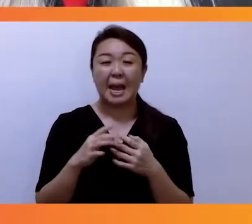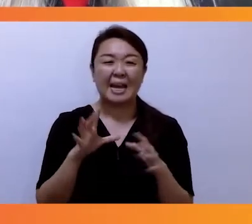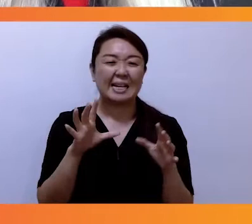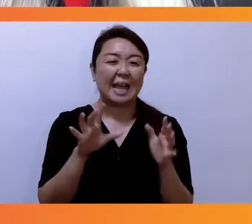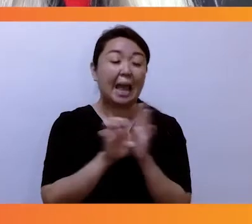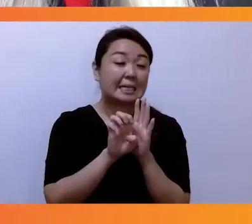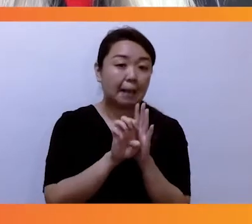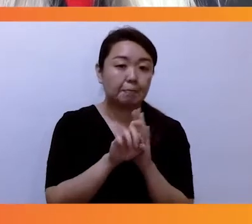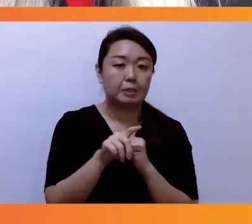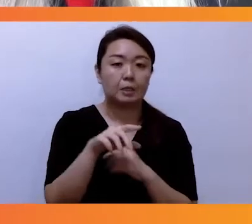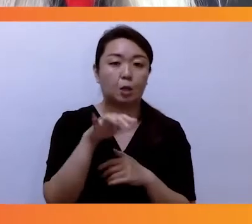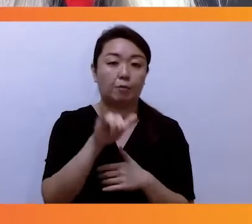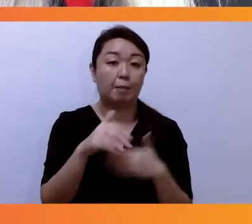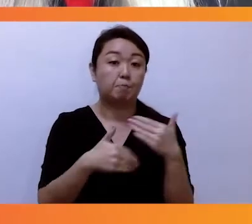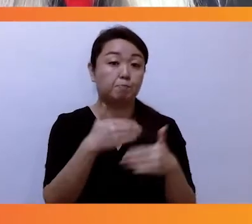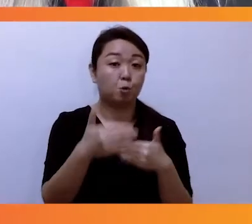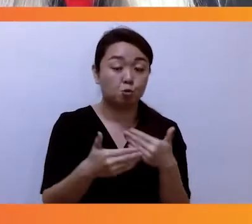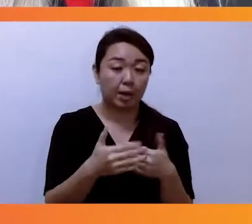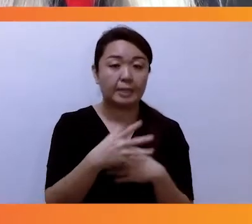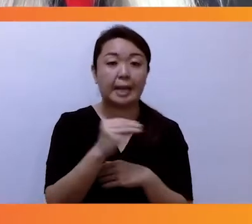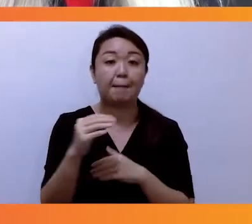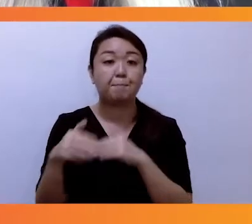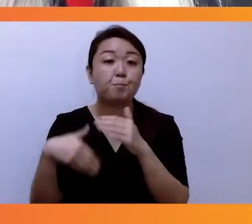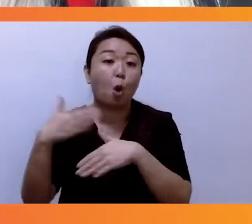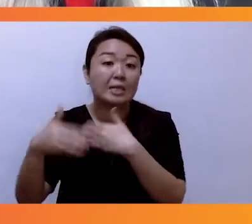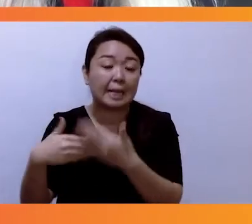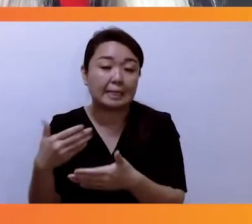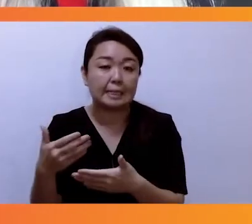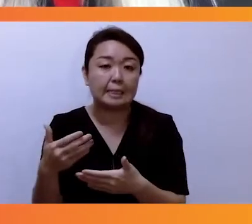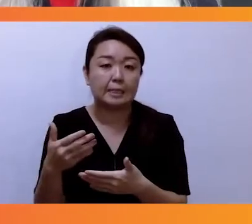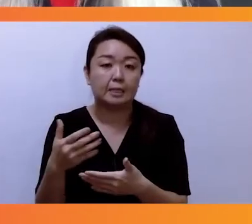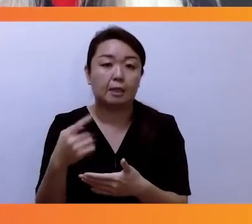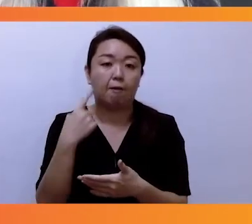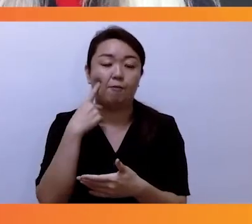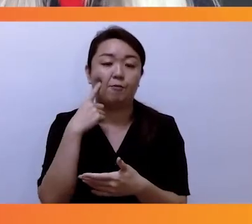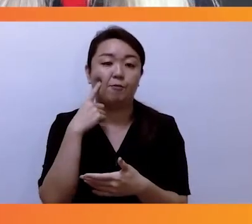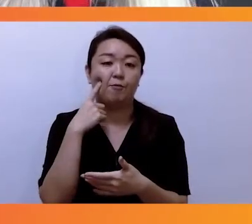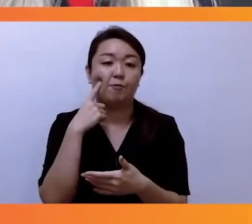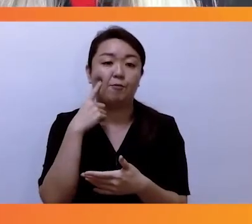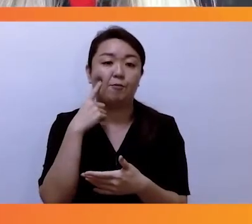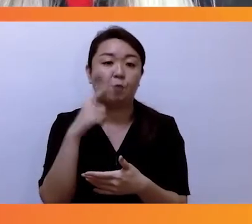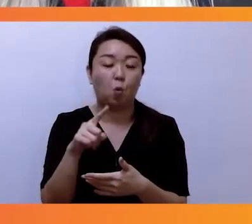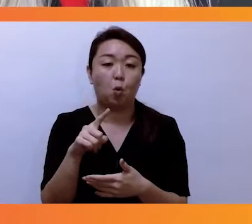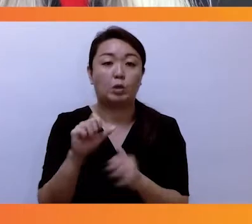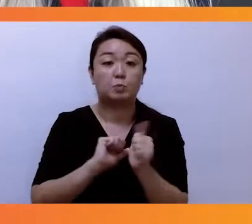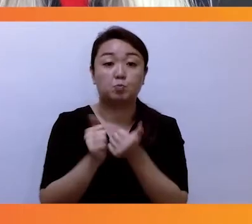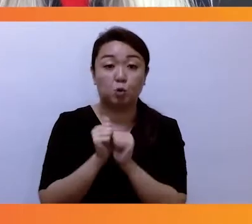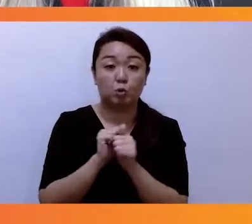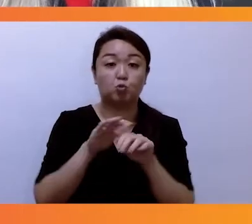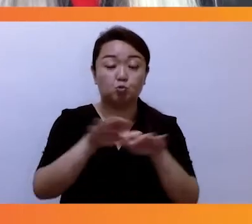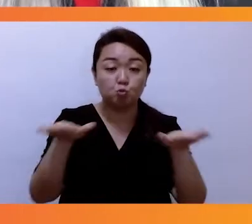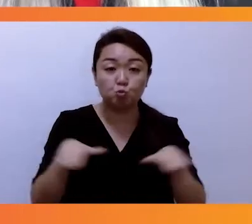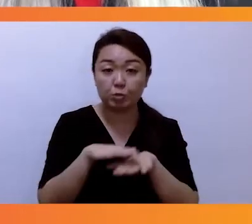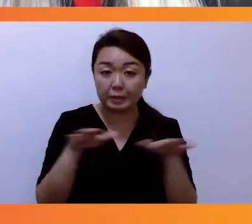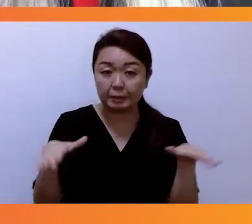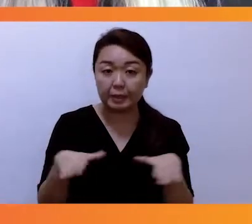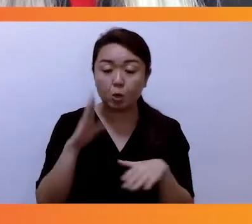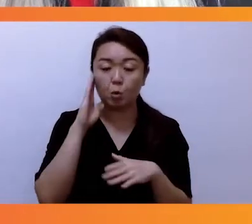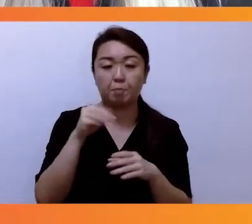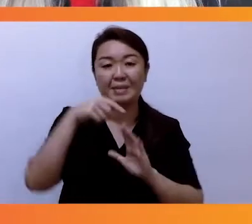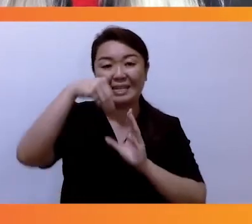A sample of that progress and process for the sport of swimming will